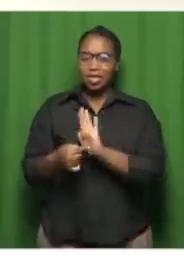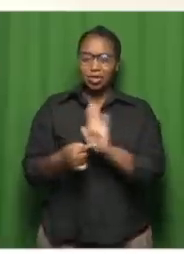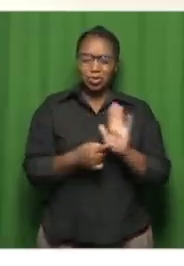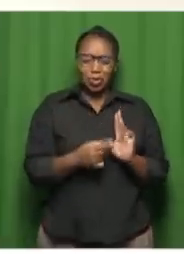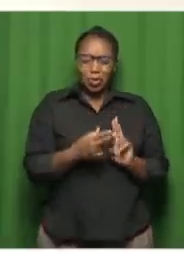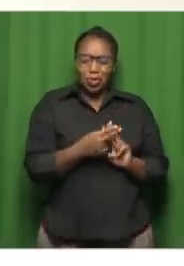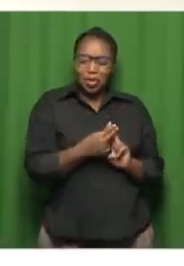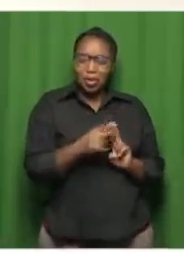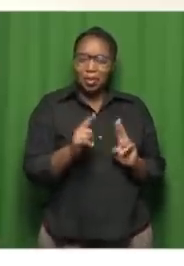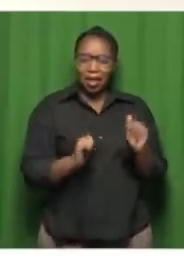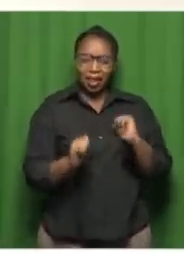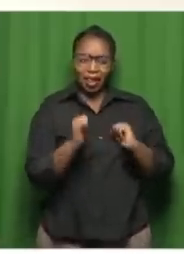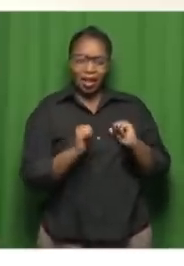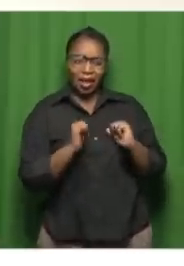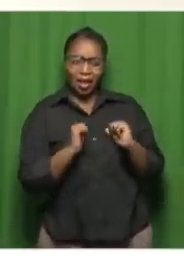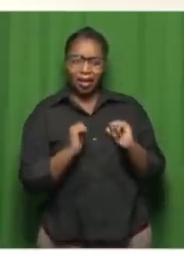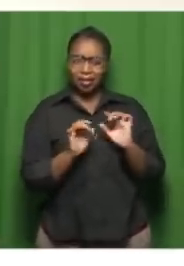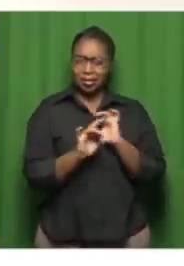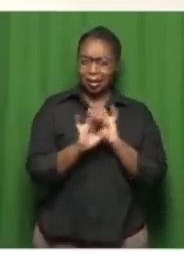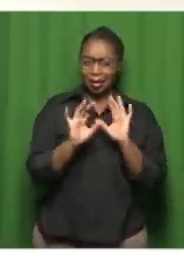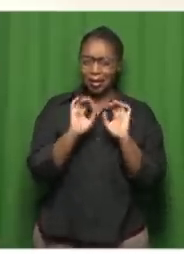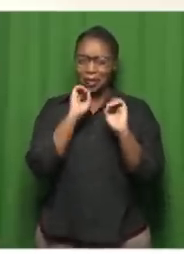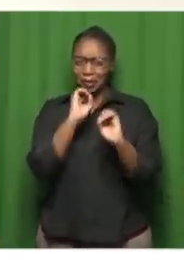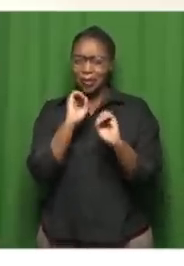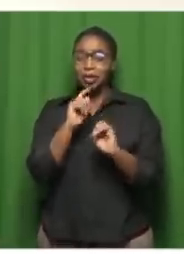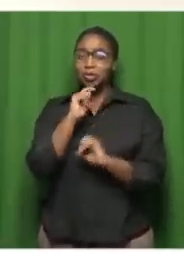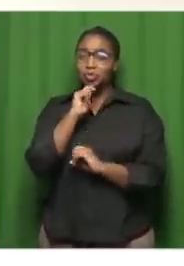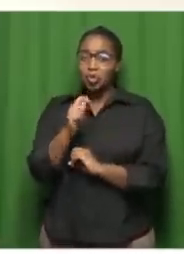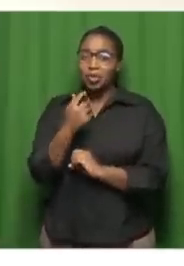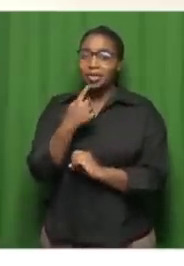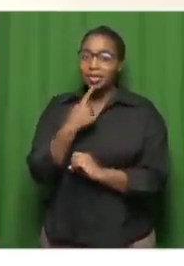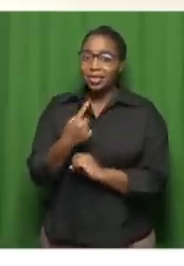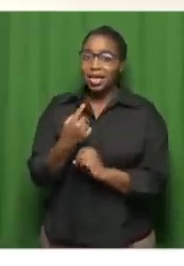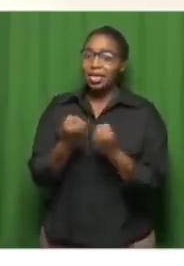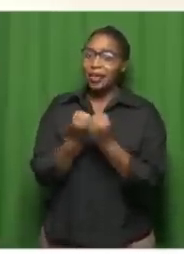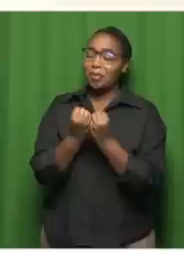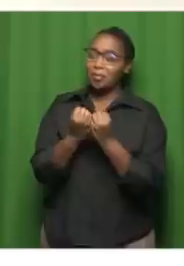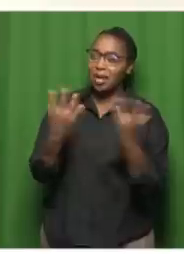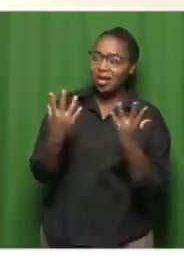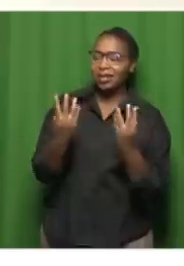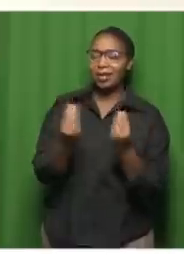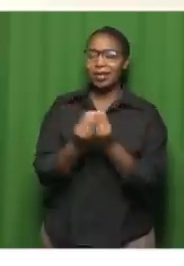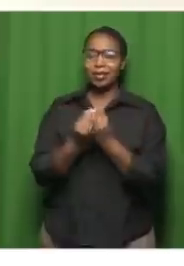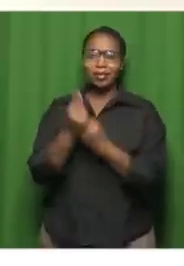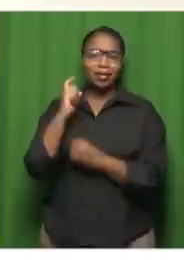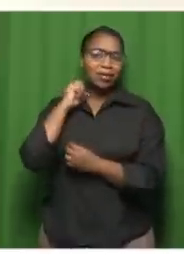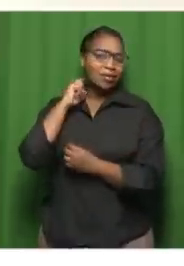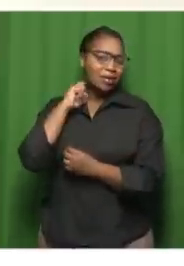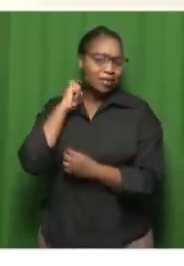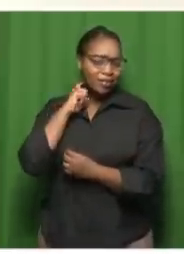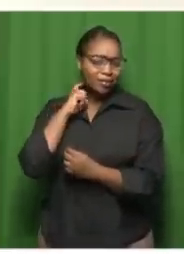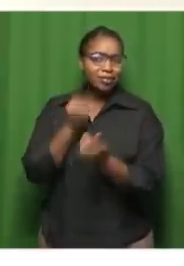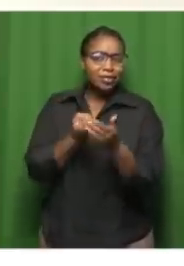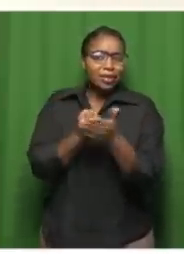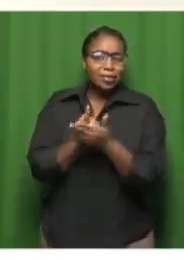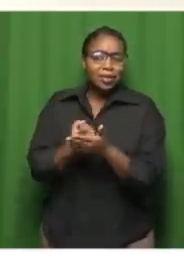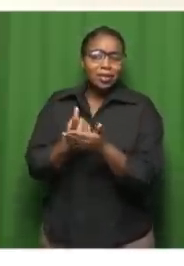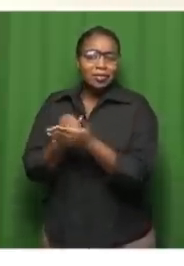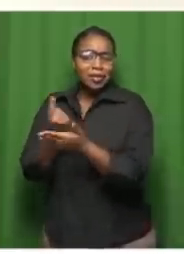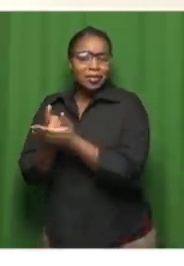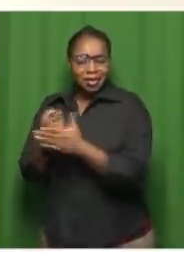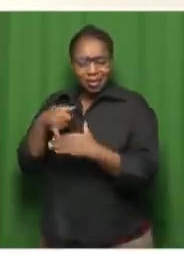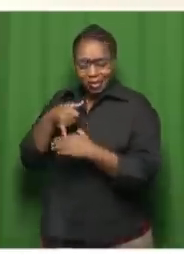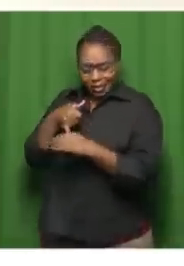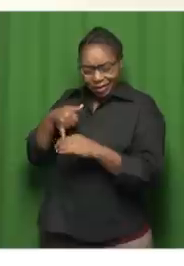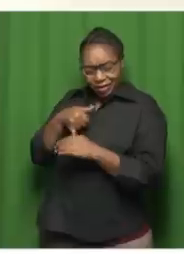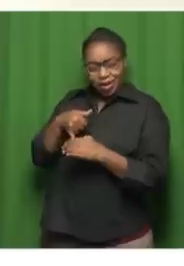there is a cloud hanging over its head, and there are many clouds when you come to think of it. I mean, this is, again, just talking to what Phanyaza